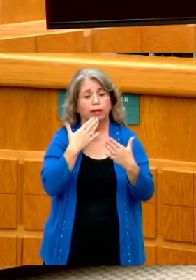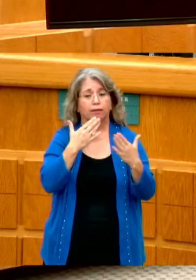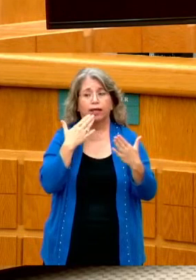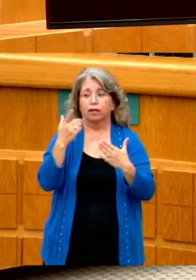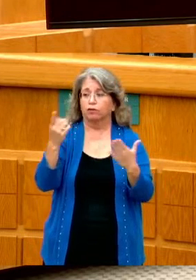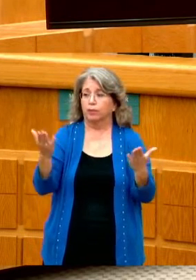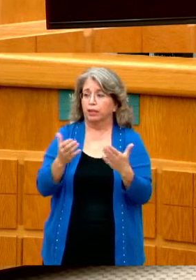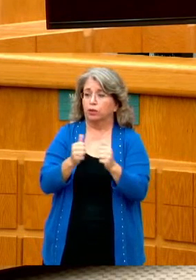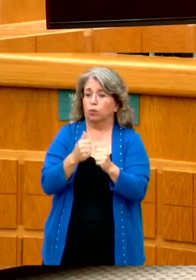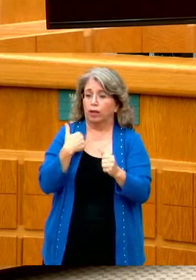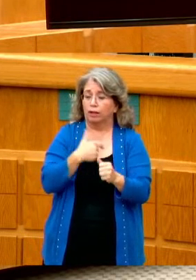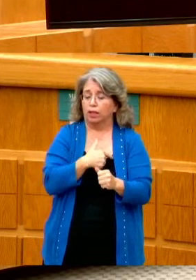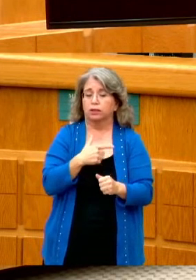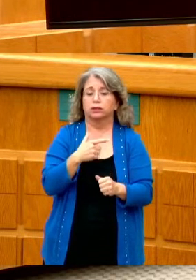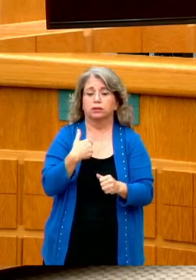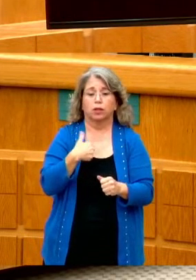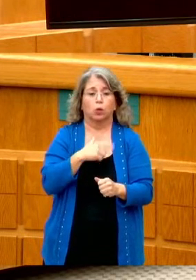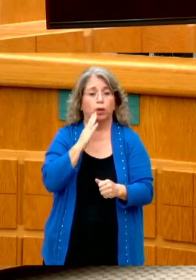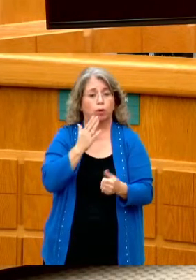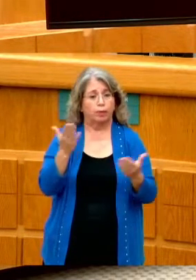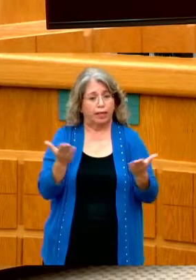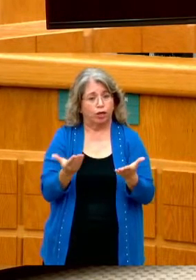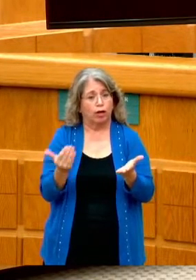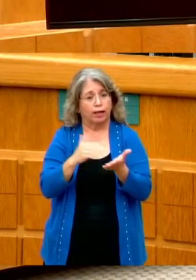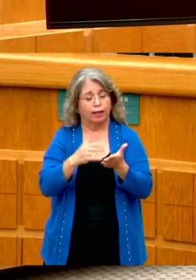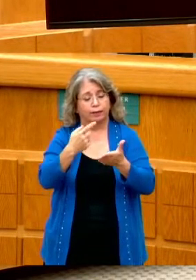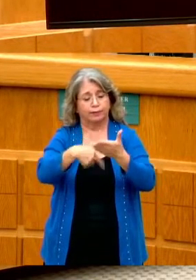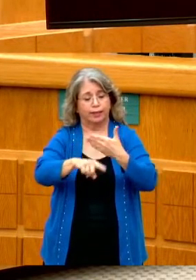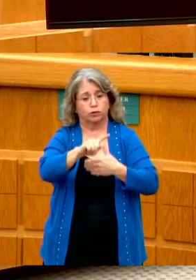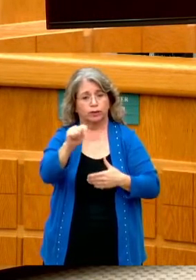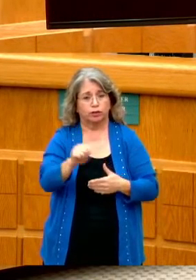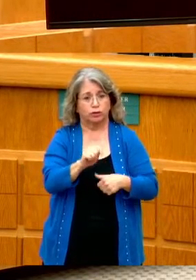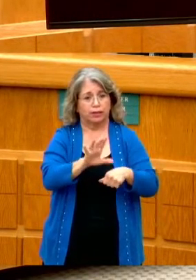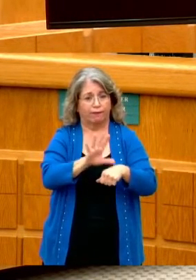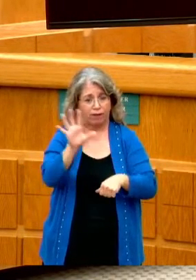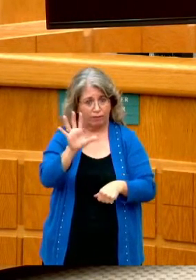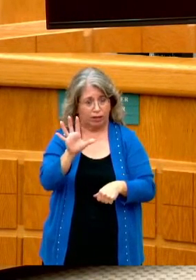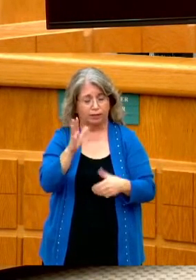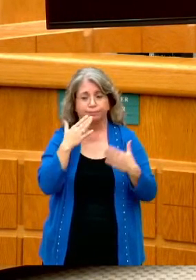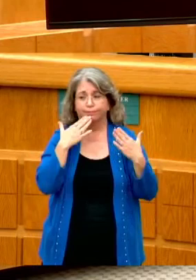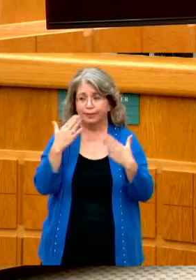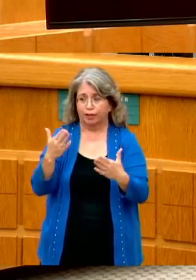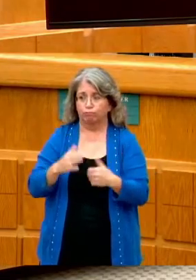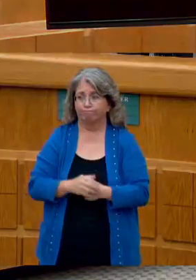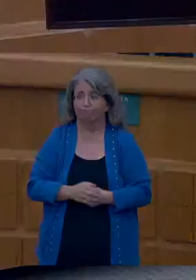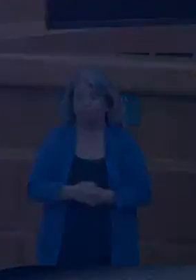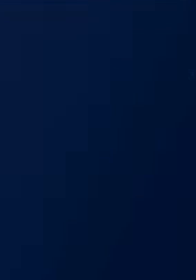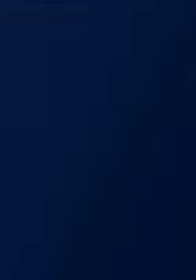us, and we will be here again next Tuesday at 5 p.m. Thank you.